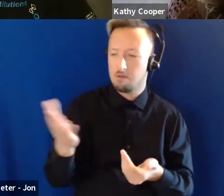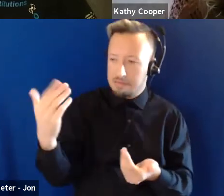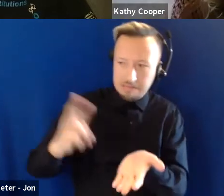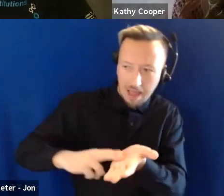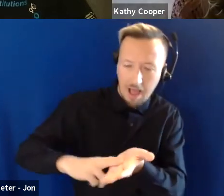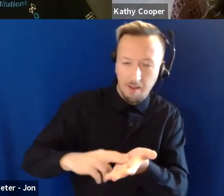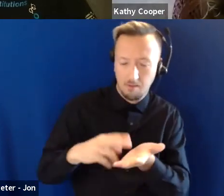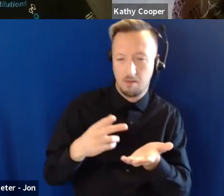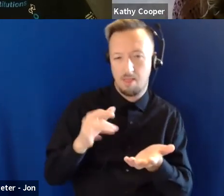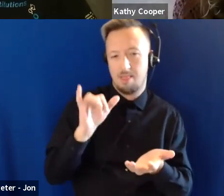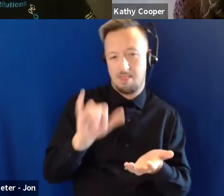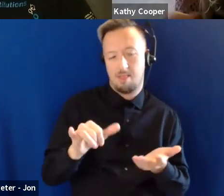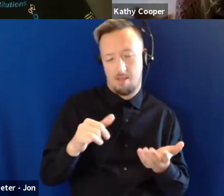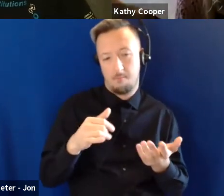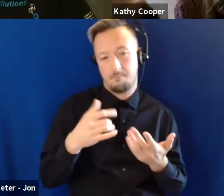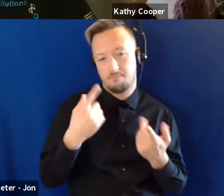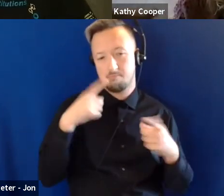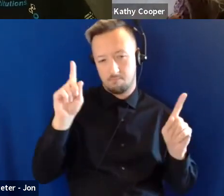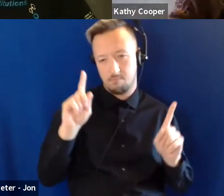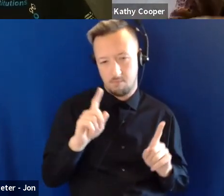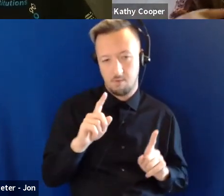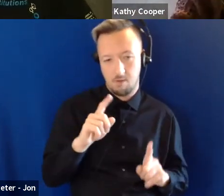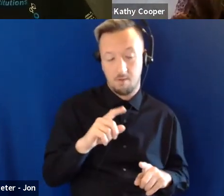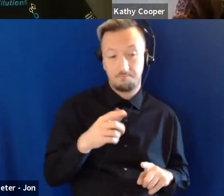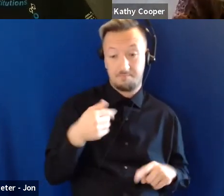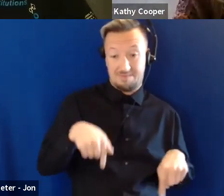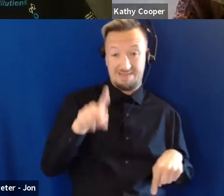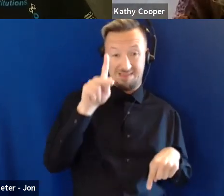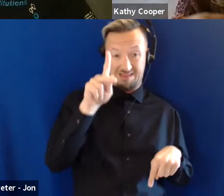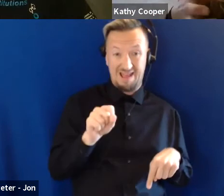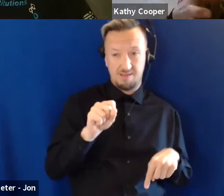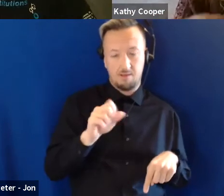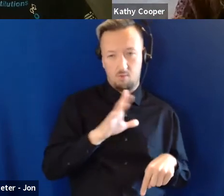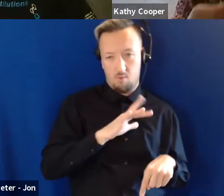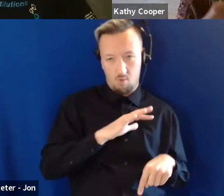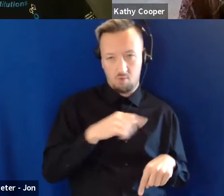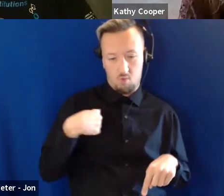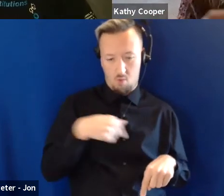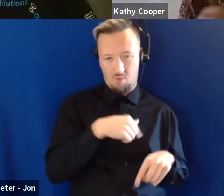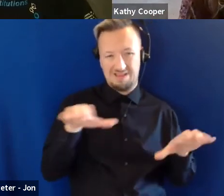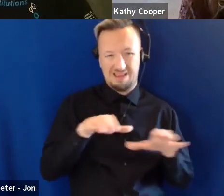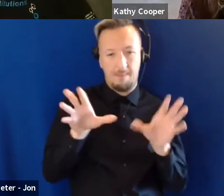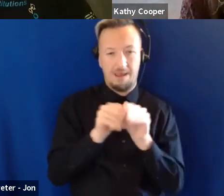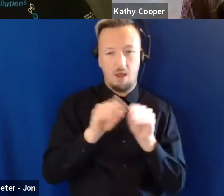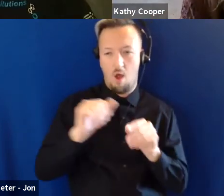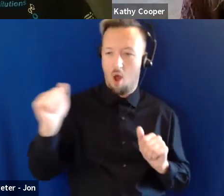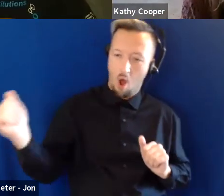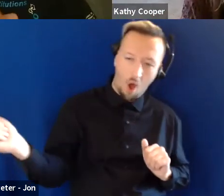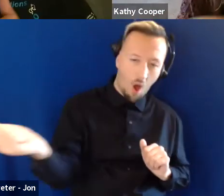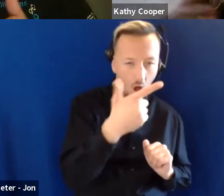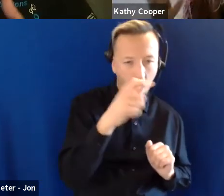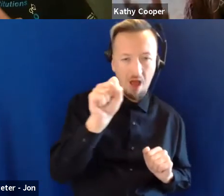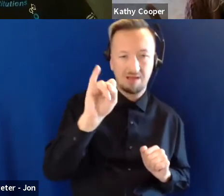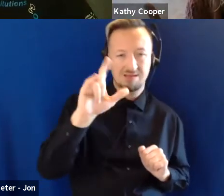that the way we did our spill, I had all of the SIL directors come. It was absolutely amazing. Every single SIL director